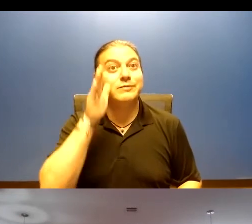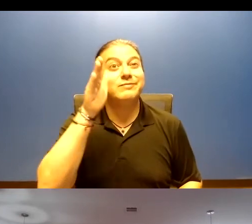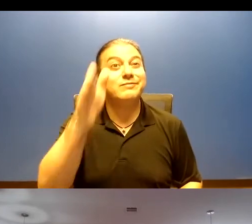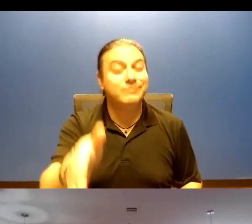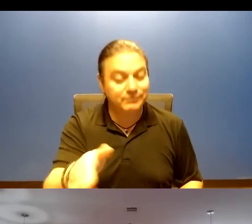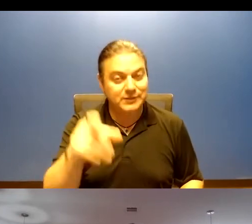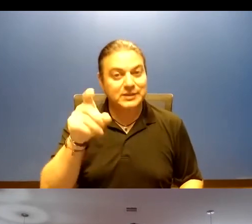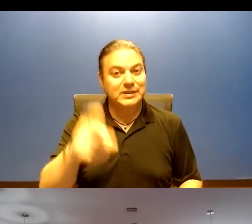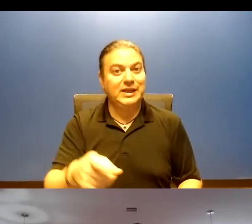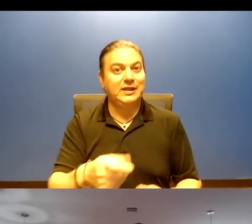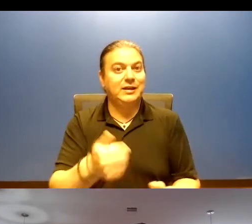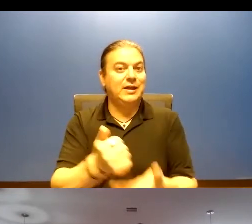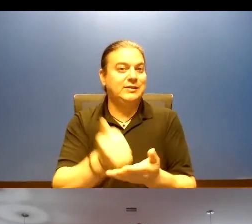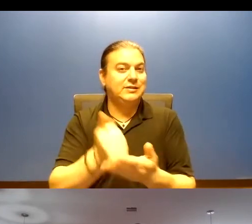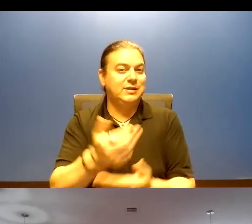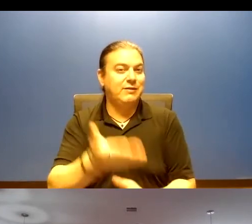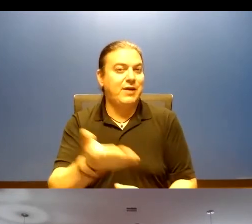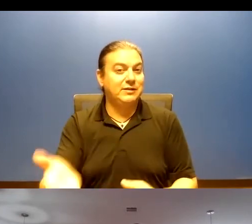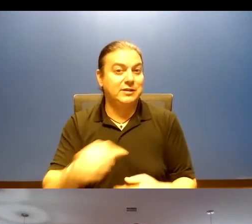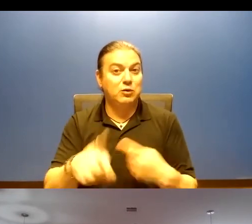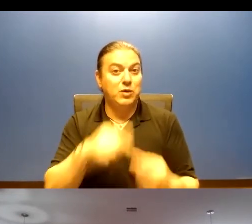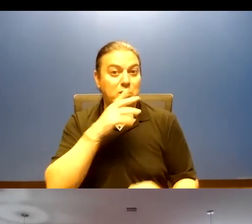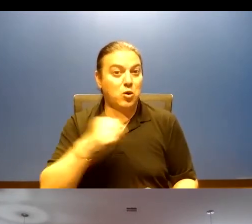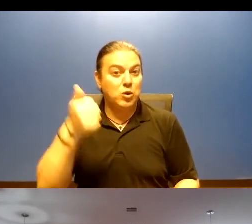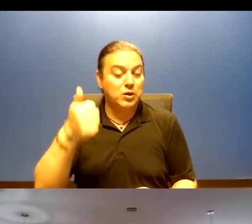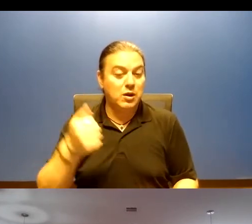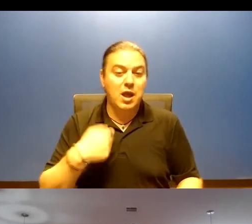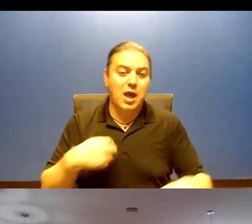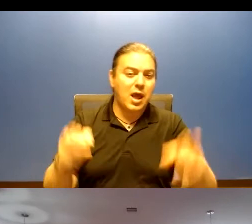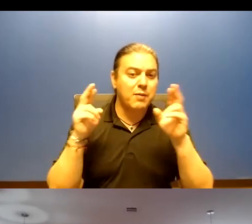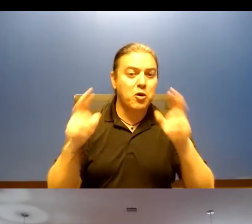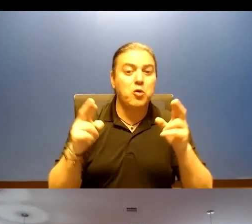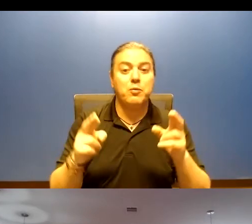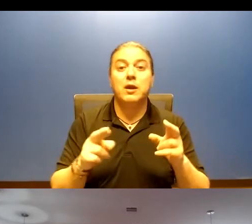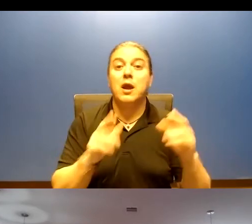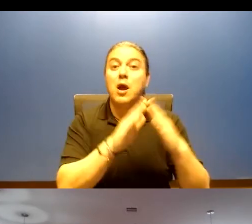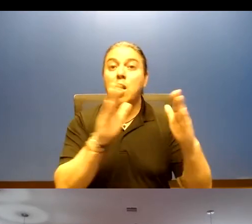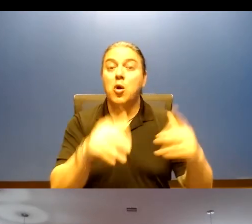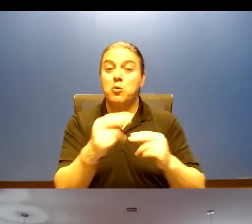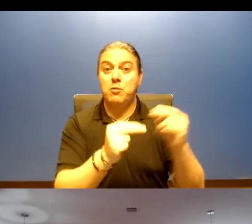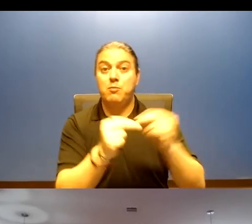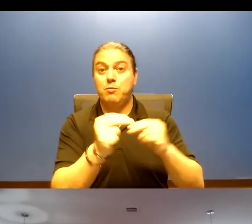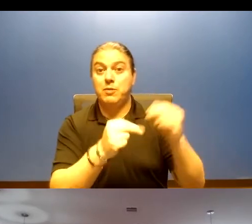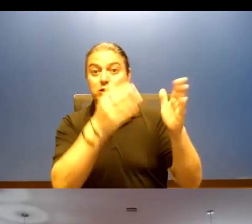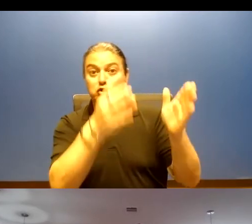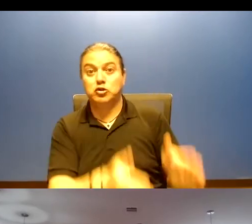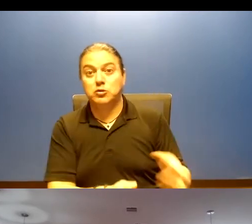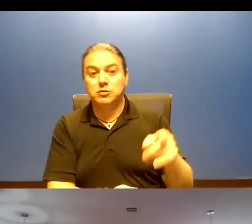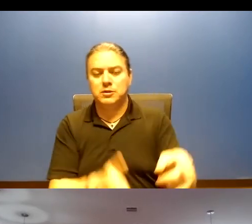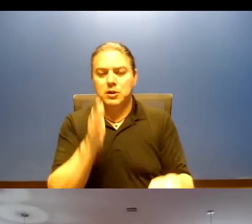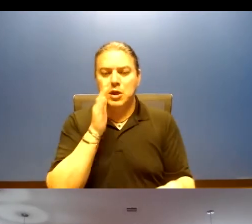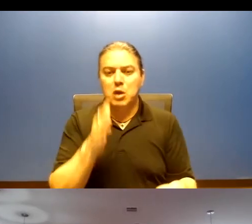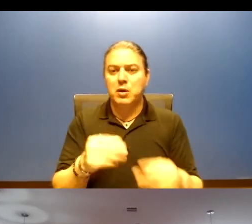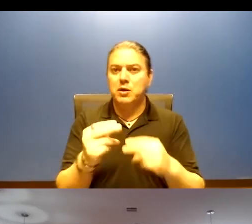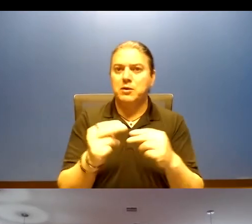older, I am hoping that home builders could build a standard wider